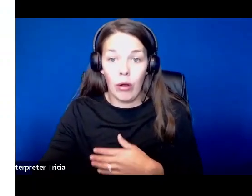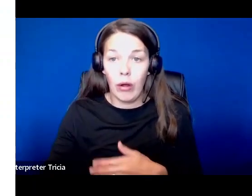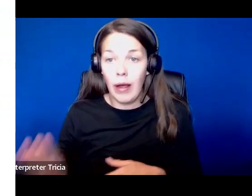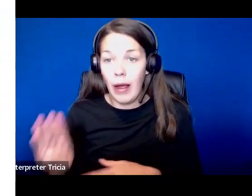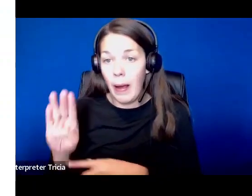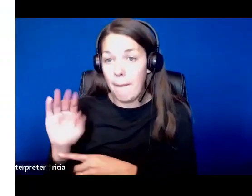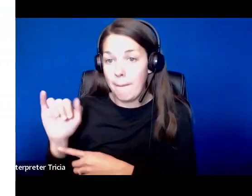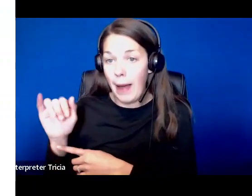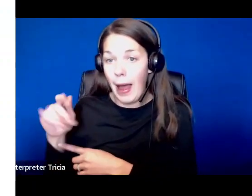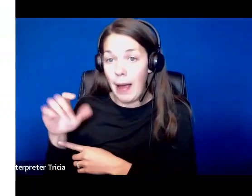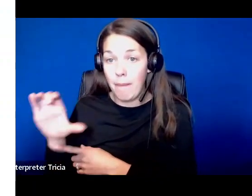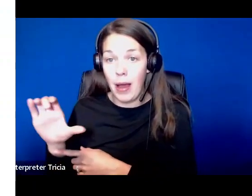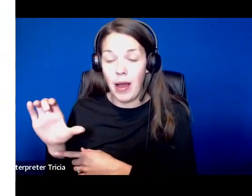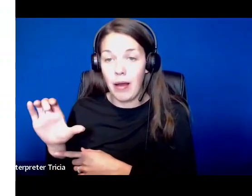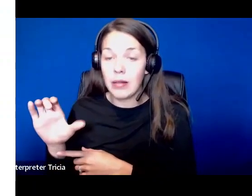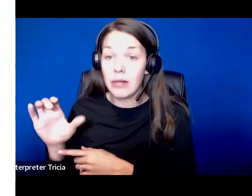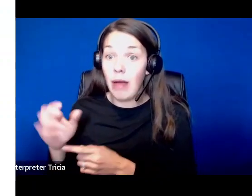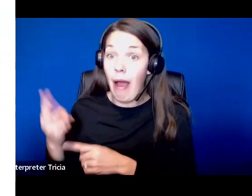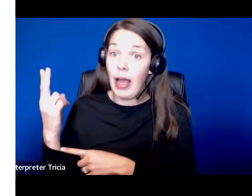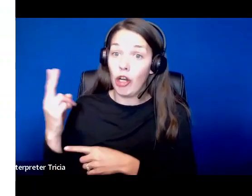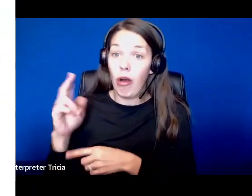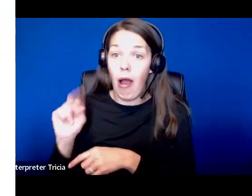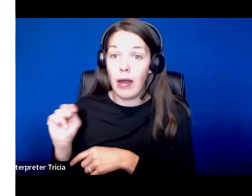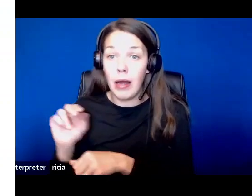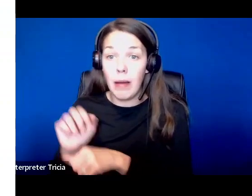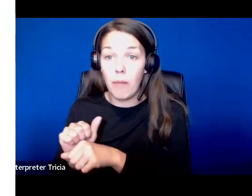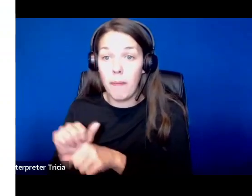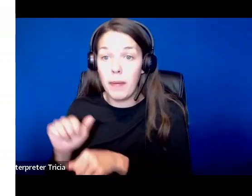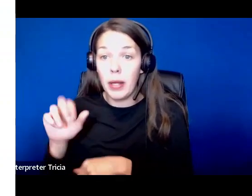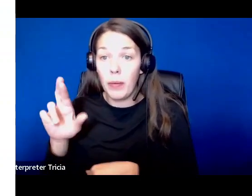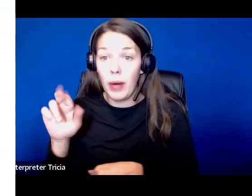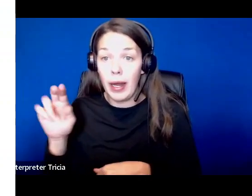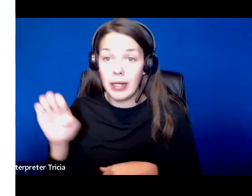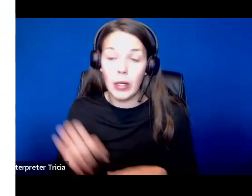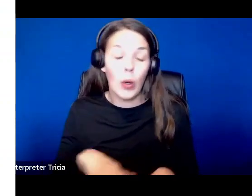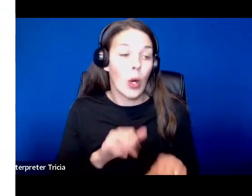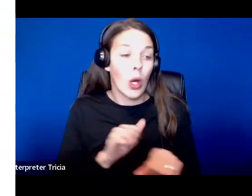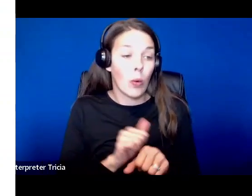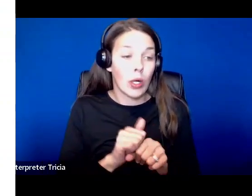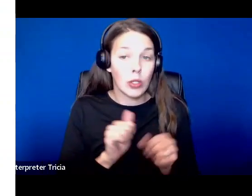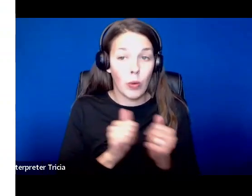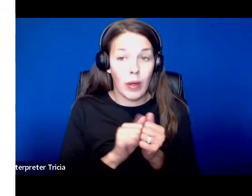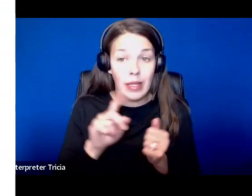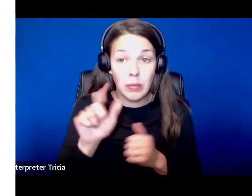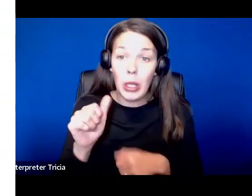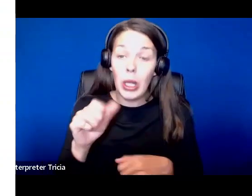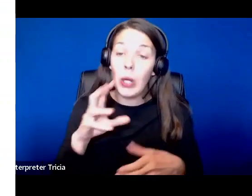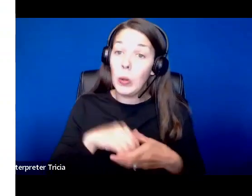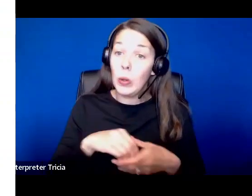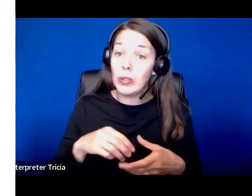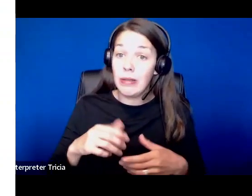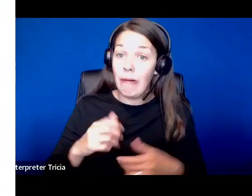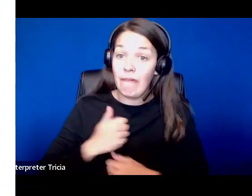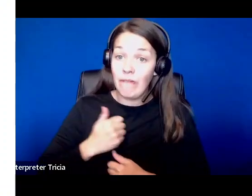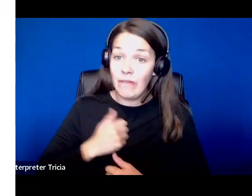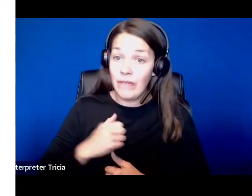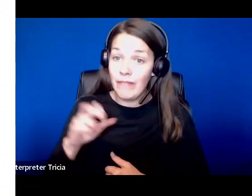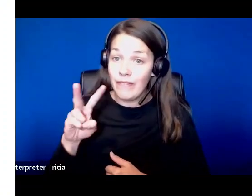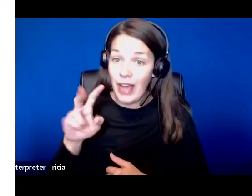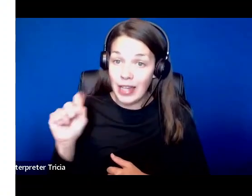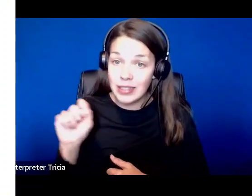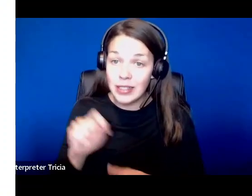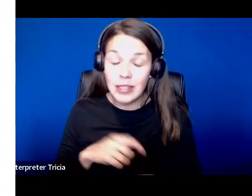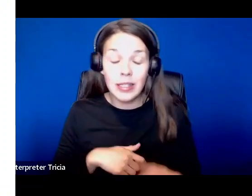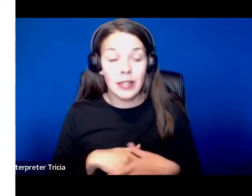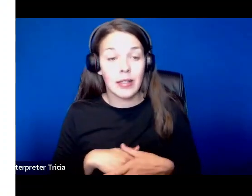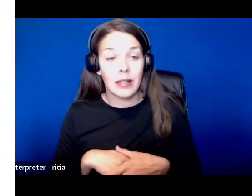BIPOC workers with higher unemployment, workers with disability, which includes veterans with a disability. Those are